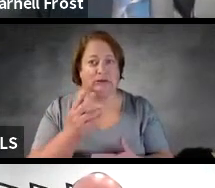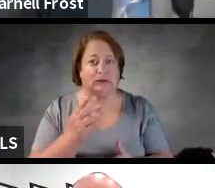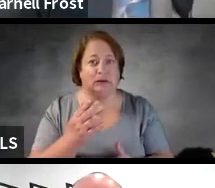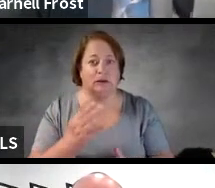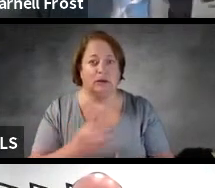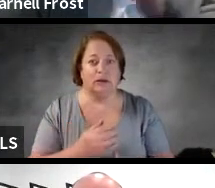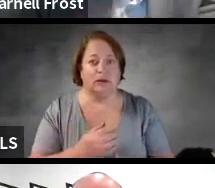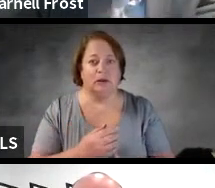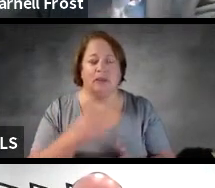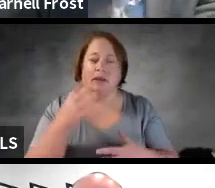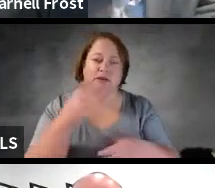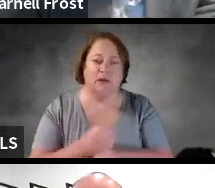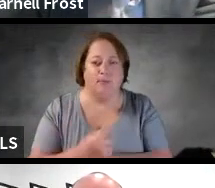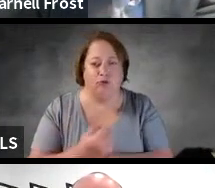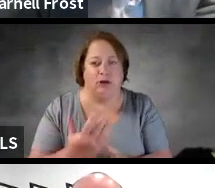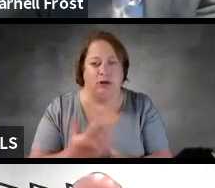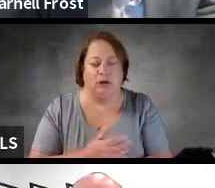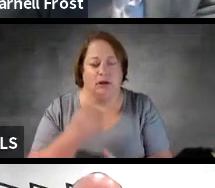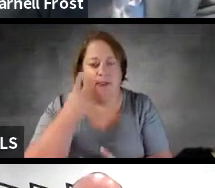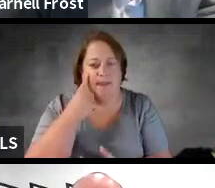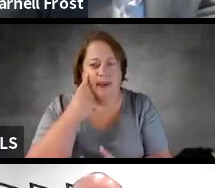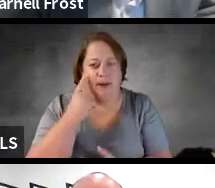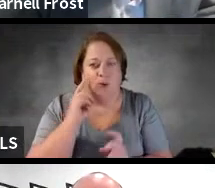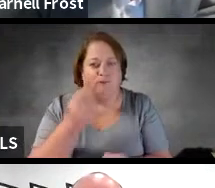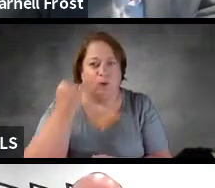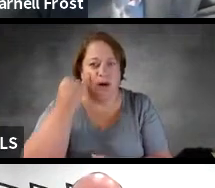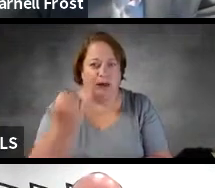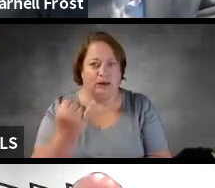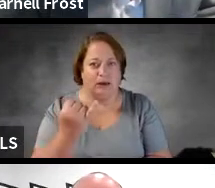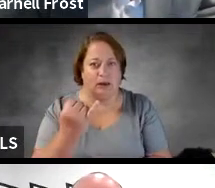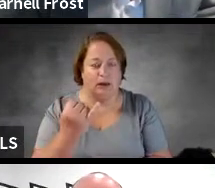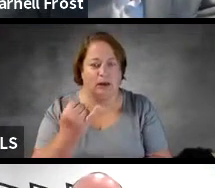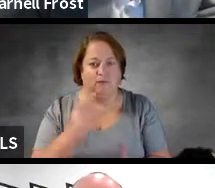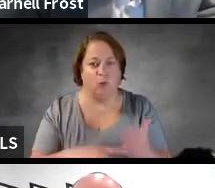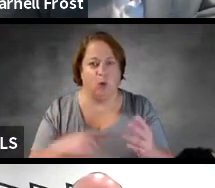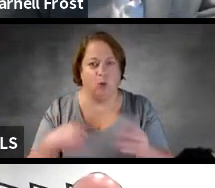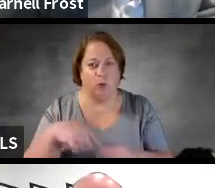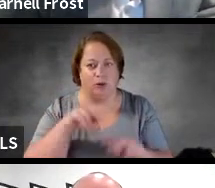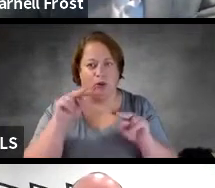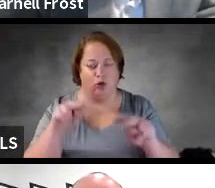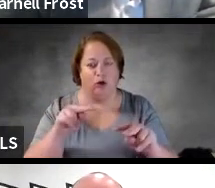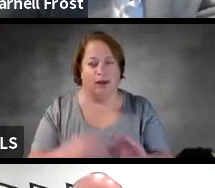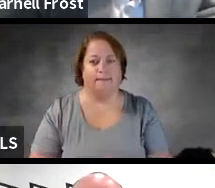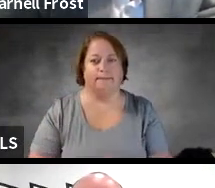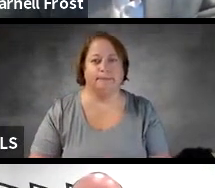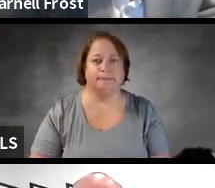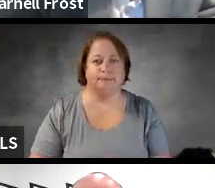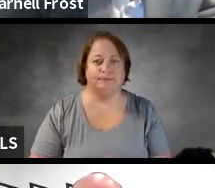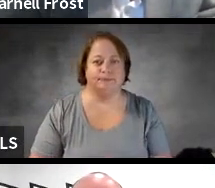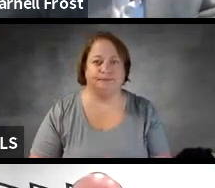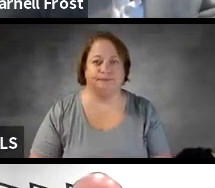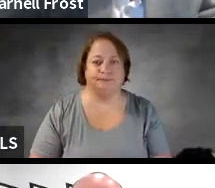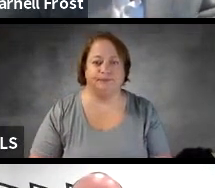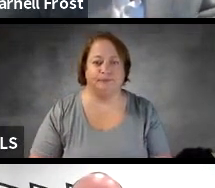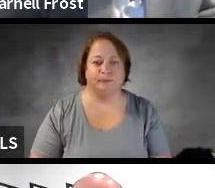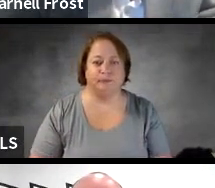even if you'd read the summary, I think it would give you an idea of the scope of what we look at. Mm-hmm.